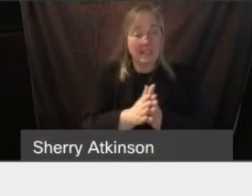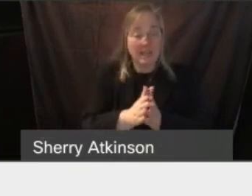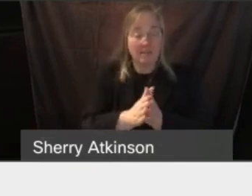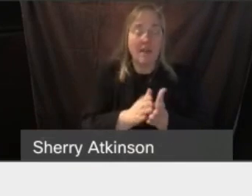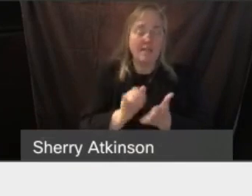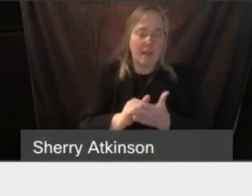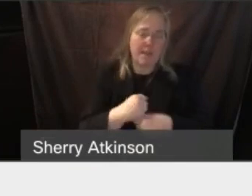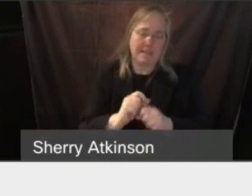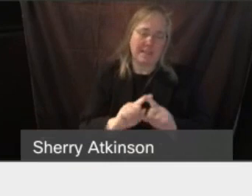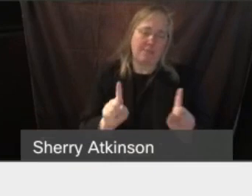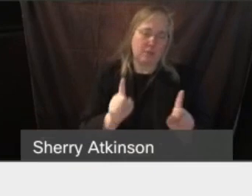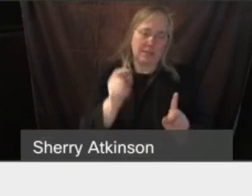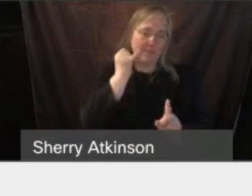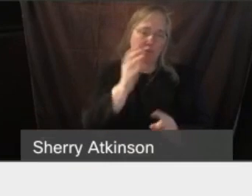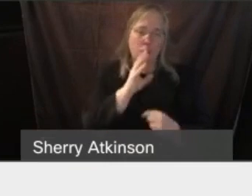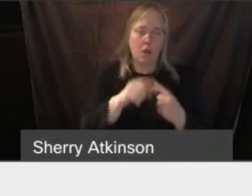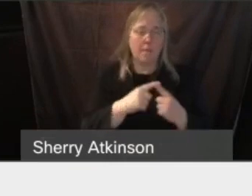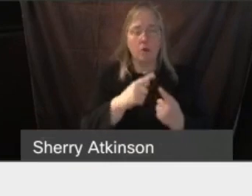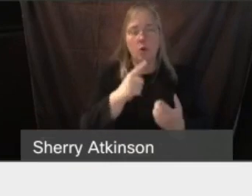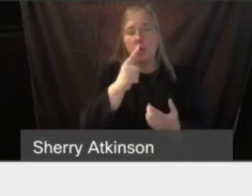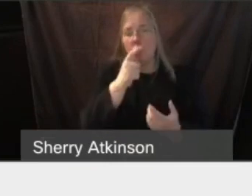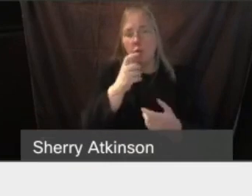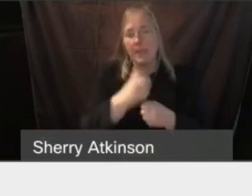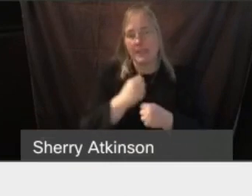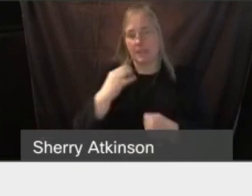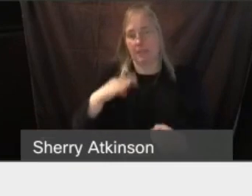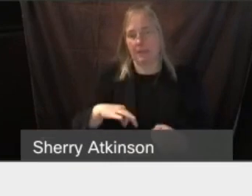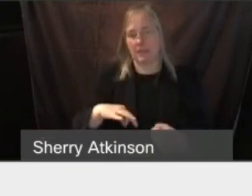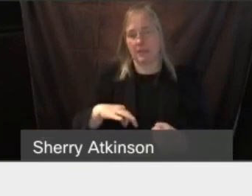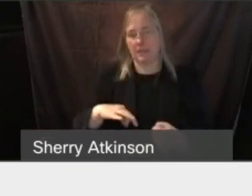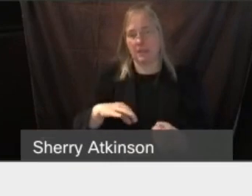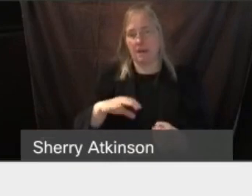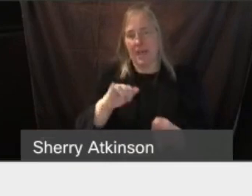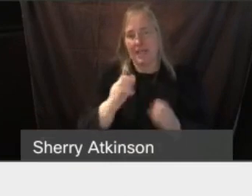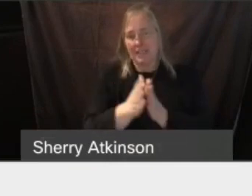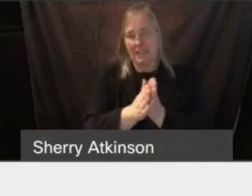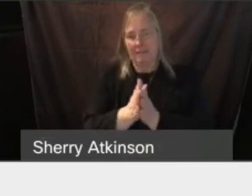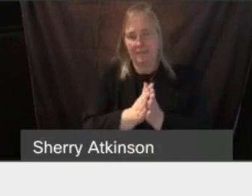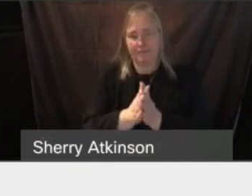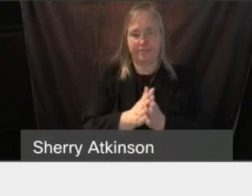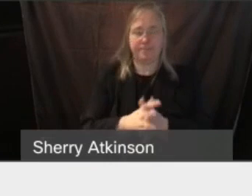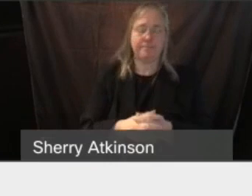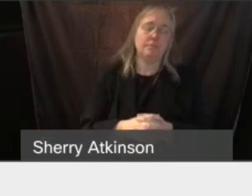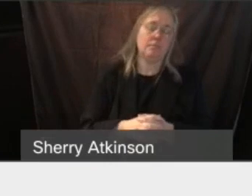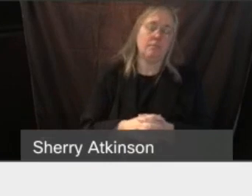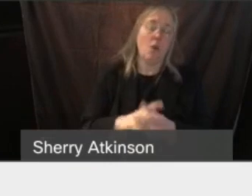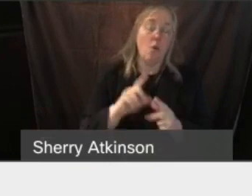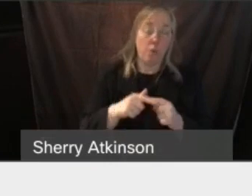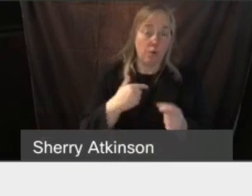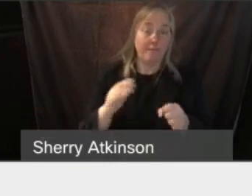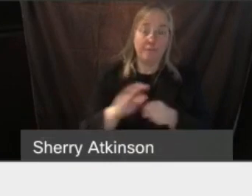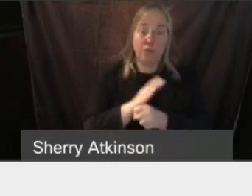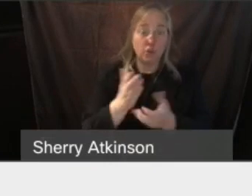you're talking about who's kind of getting the benefit of those incentives. When you have full service